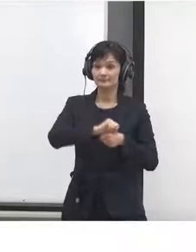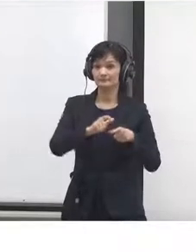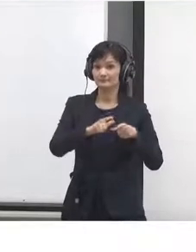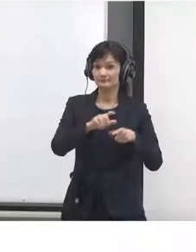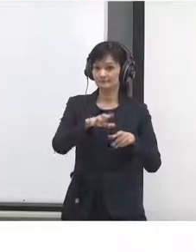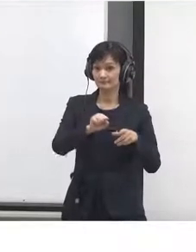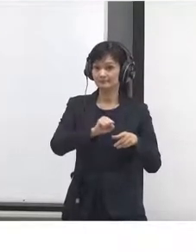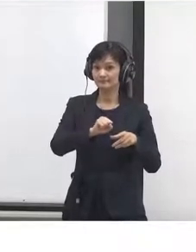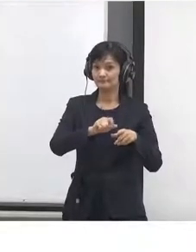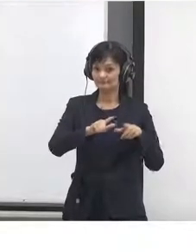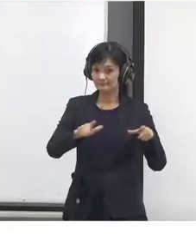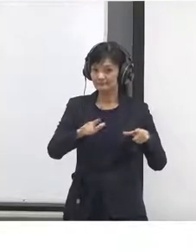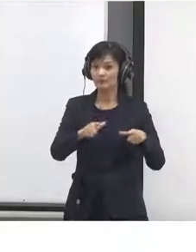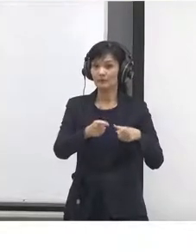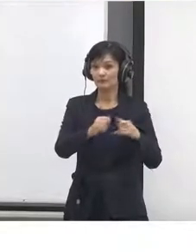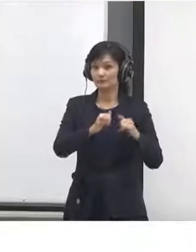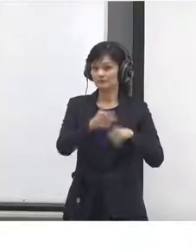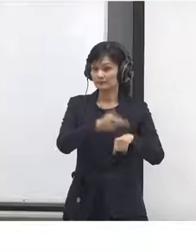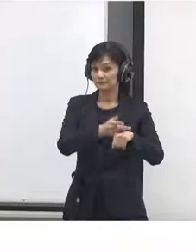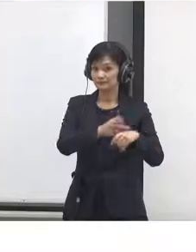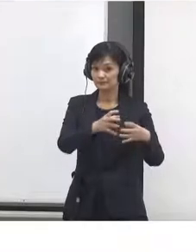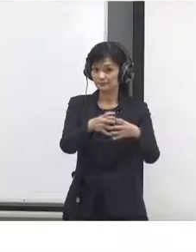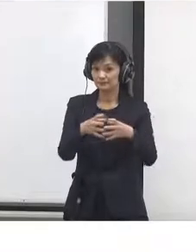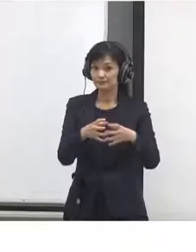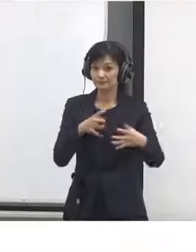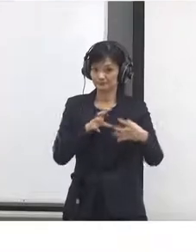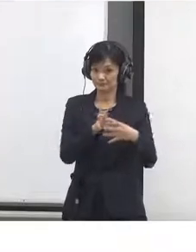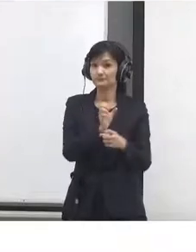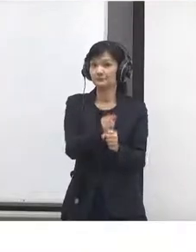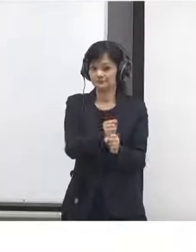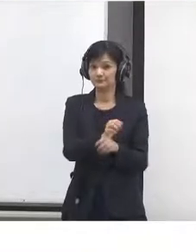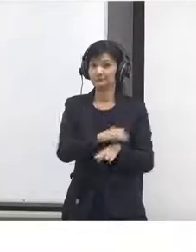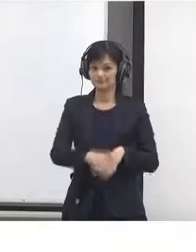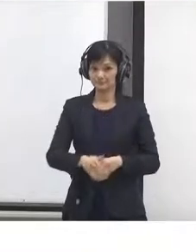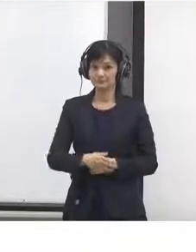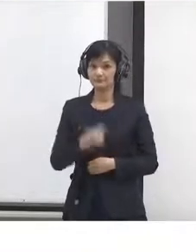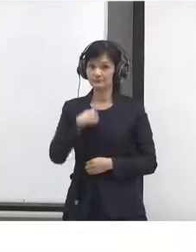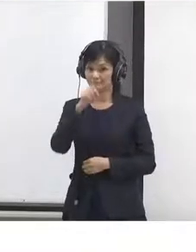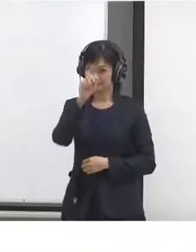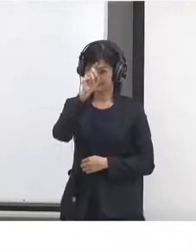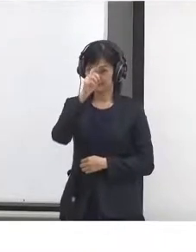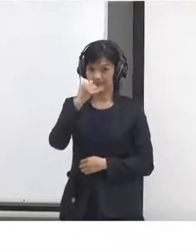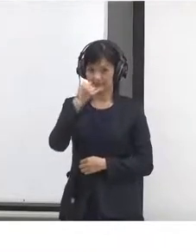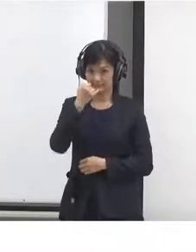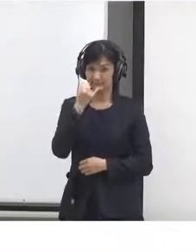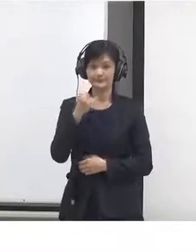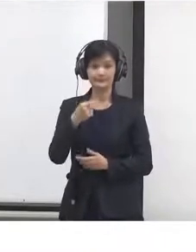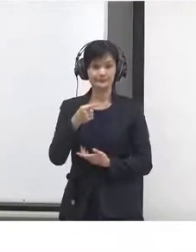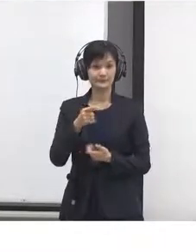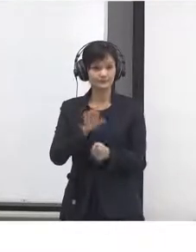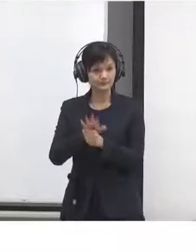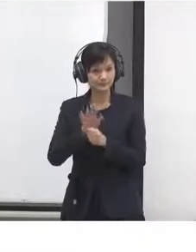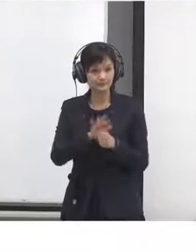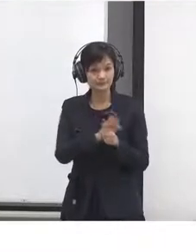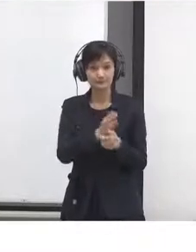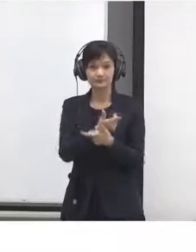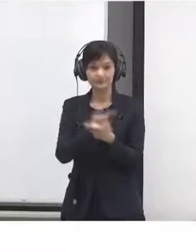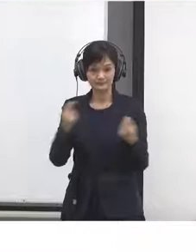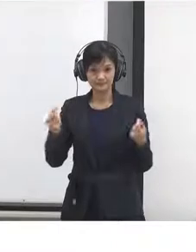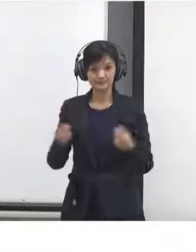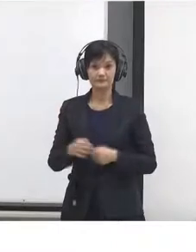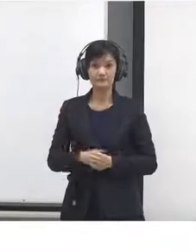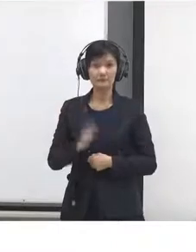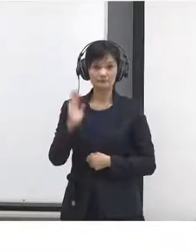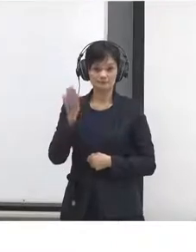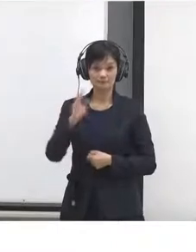we're doing our best to build a more cohesive network, but I don't know, Canada is like physically